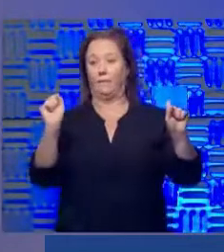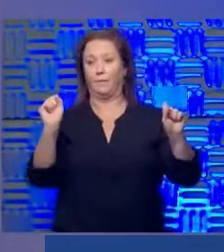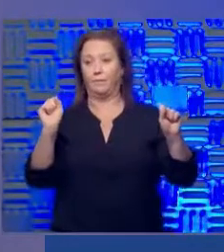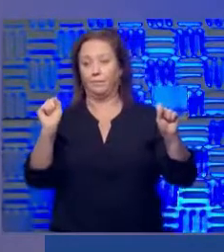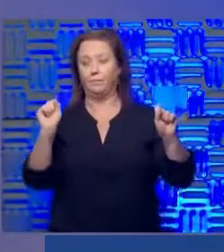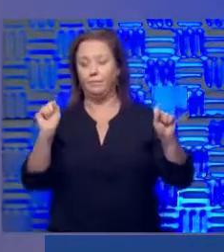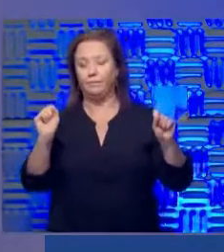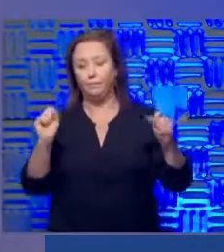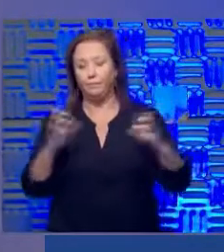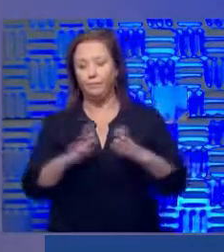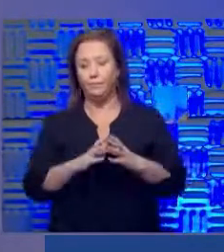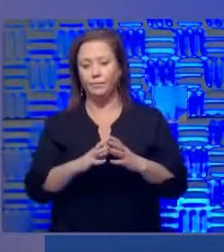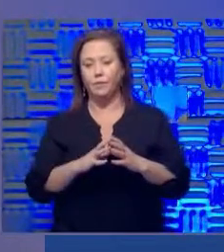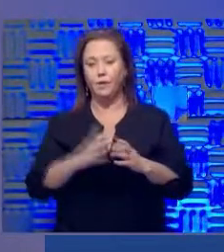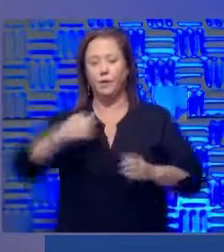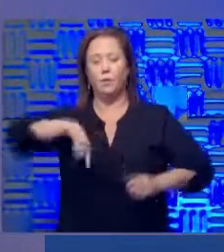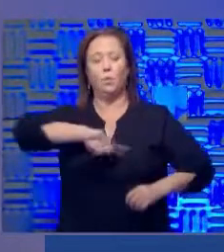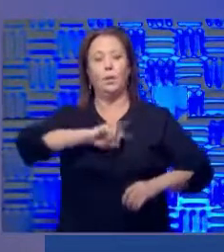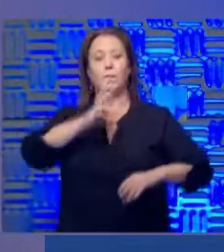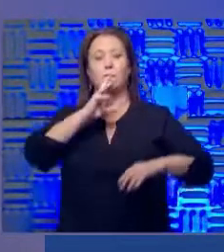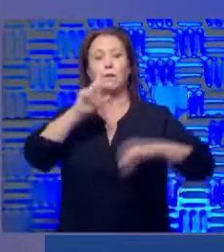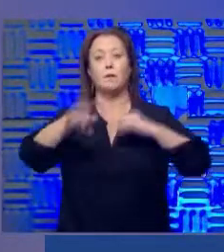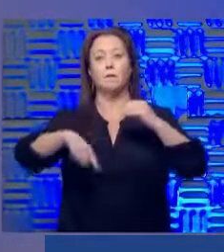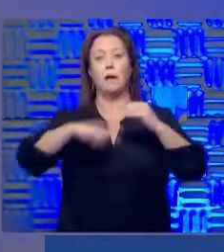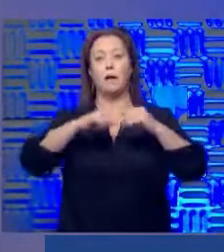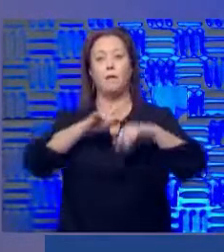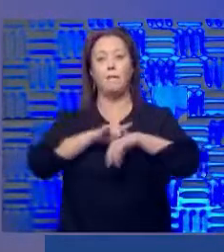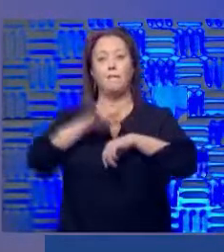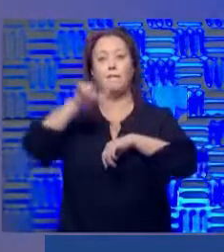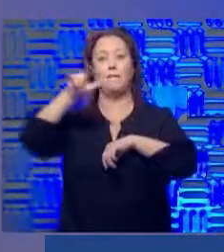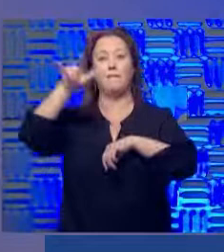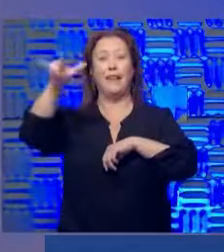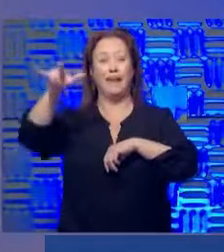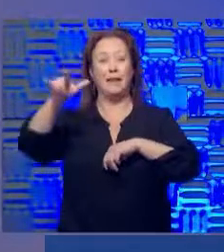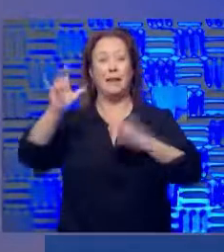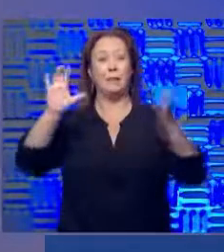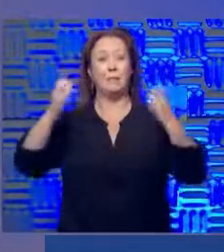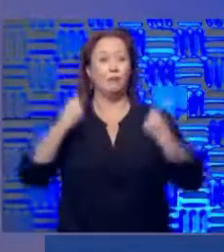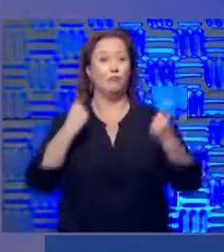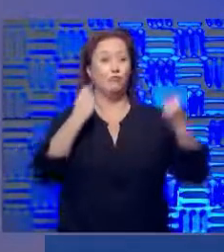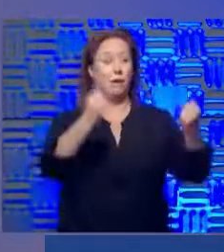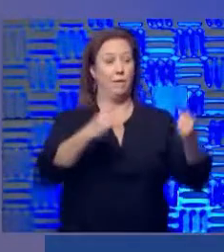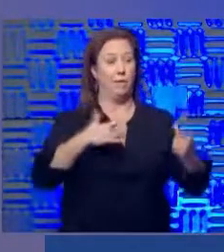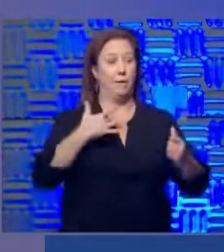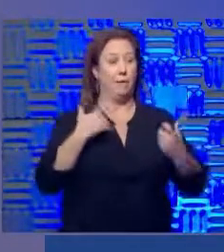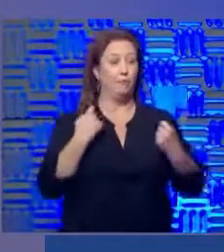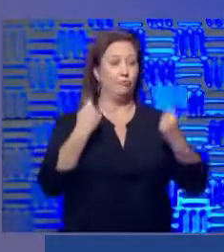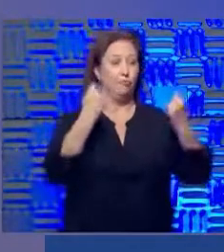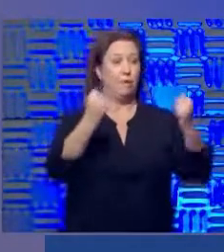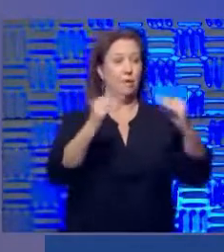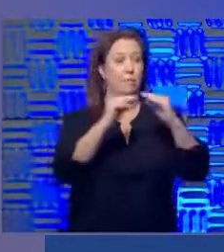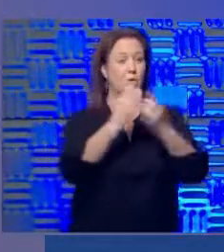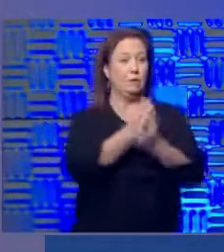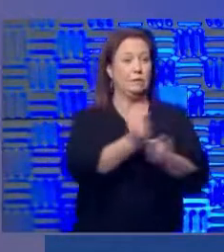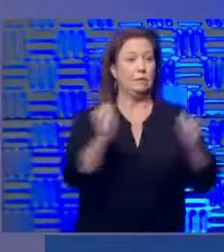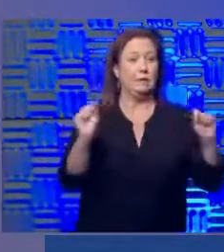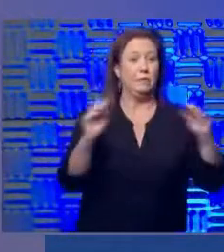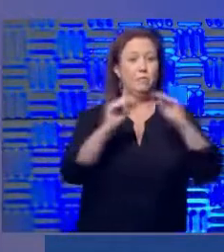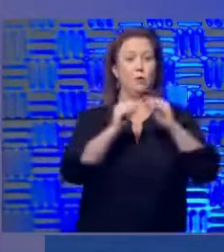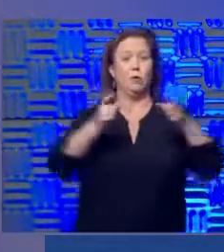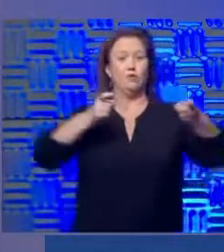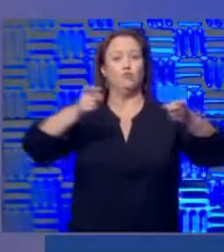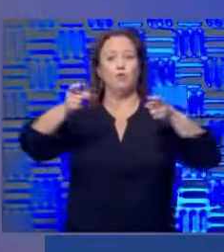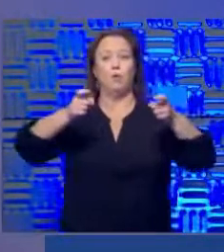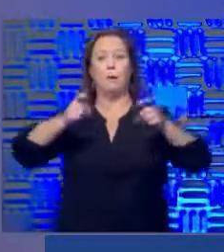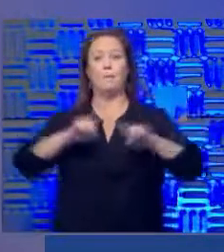nature. We have talked about flight versus driving. We think driving is probably a little bit more safe. You have a little bit more control over that. But